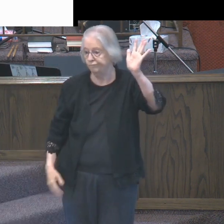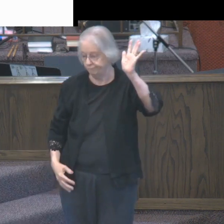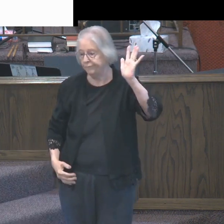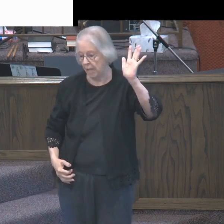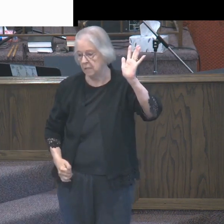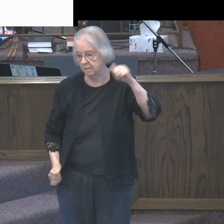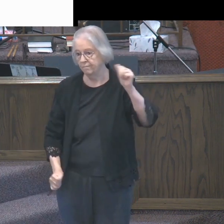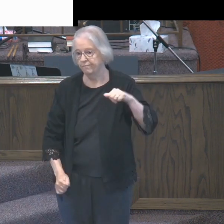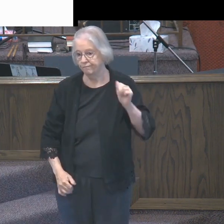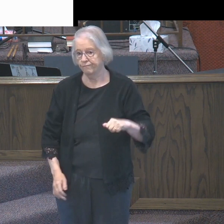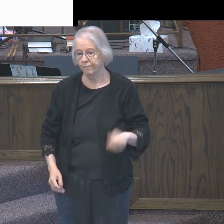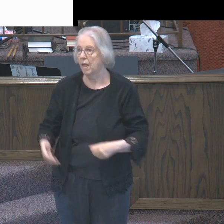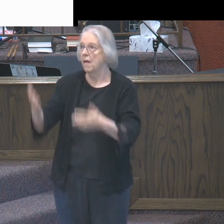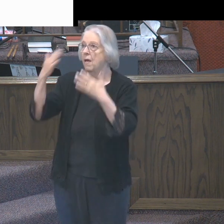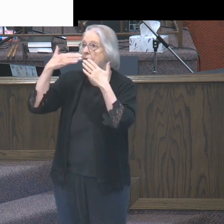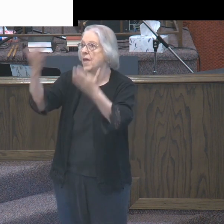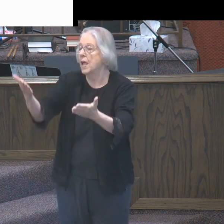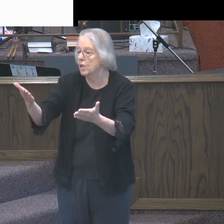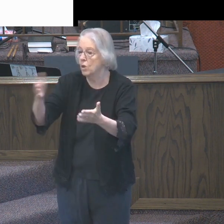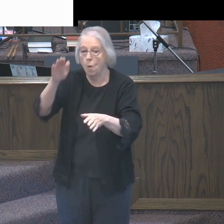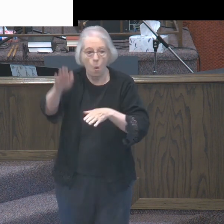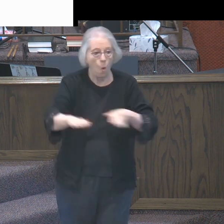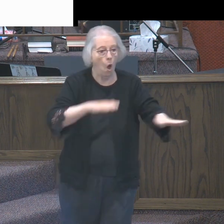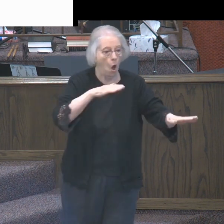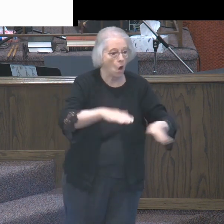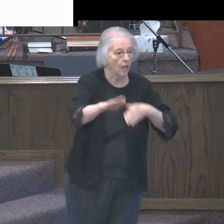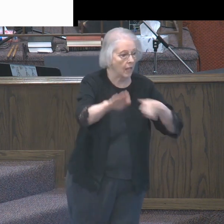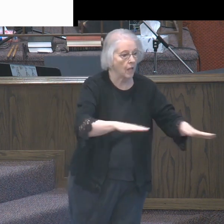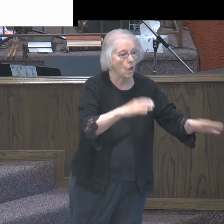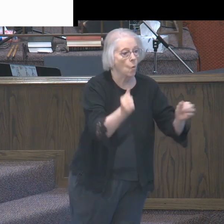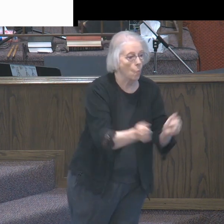Thank you for walking with me through the trial.